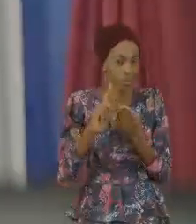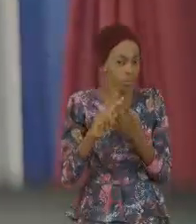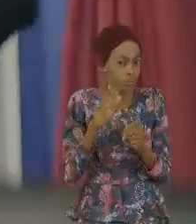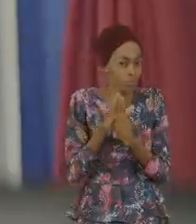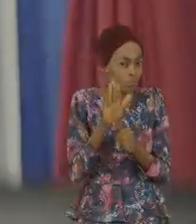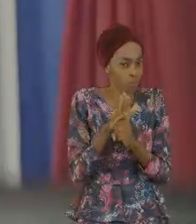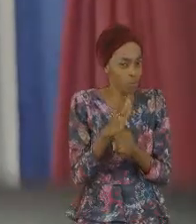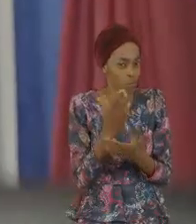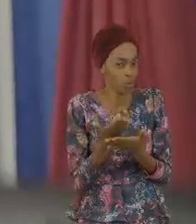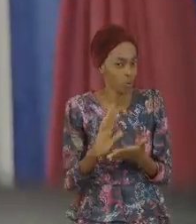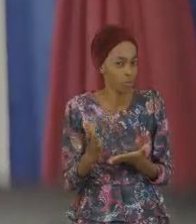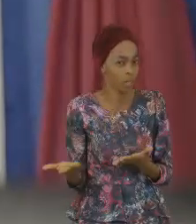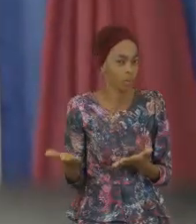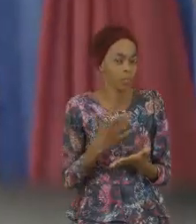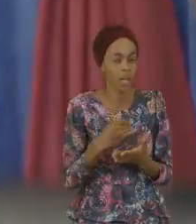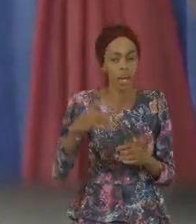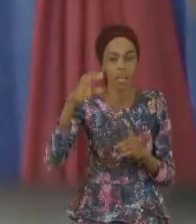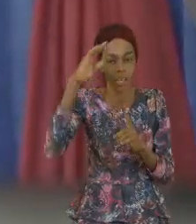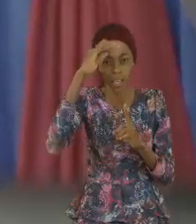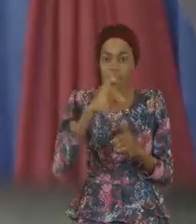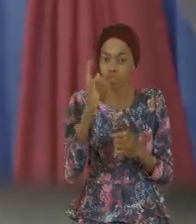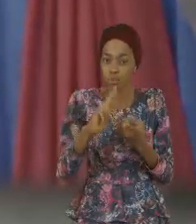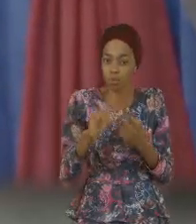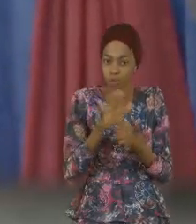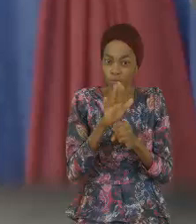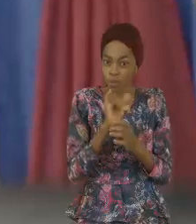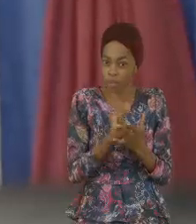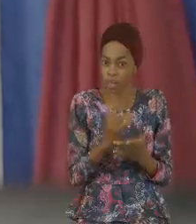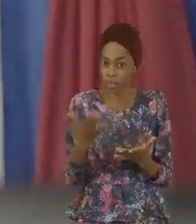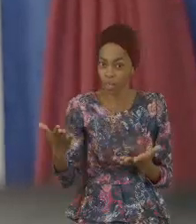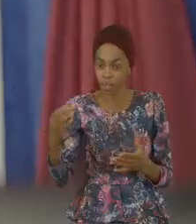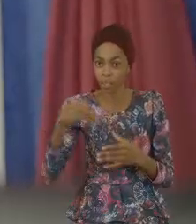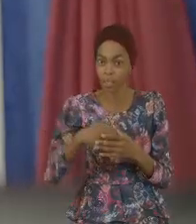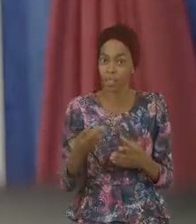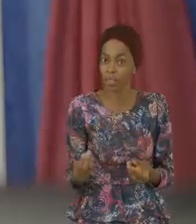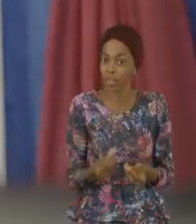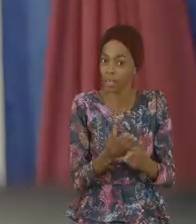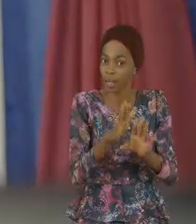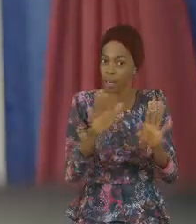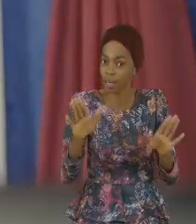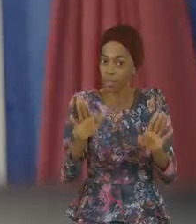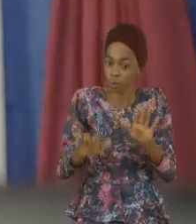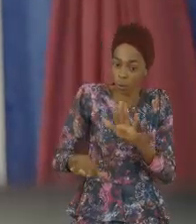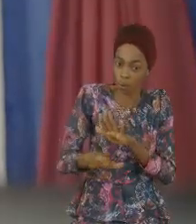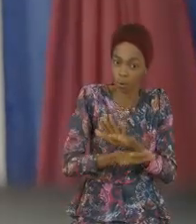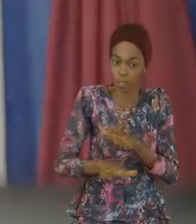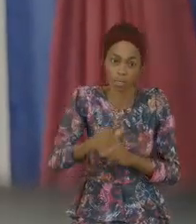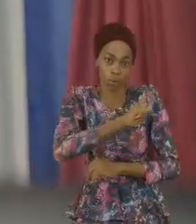something. And he was going to accomplish that thing in the land under the authority of